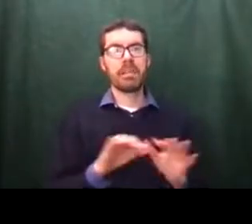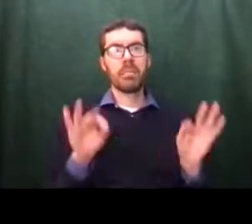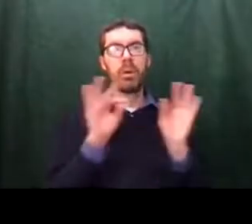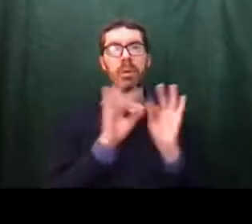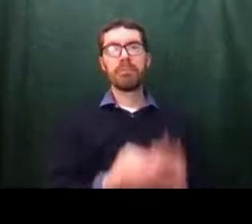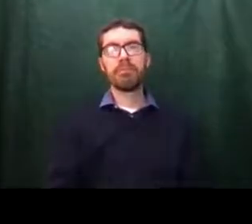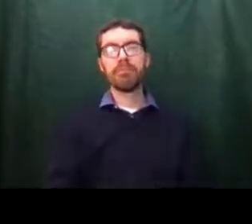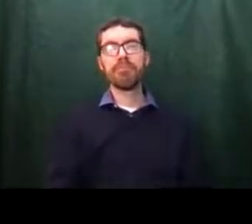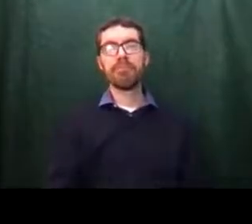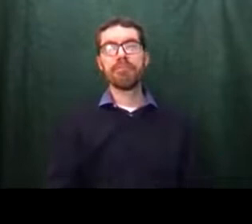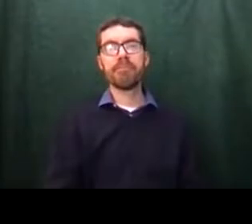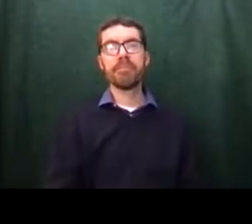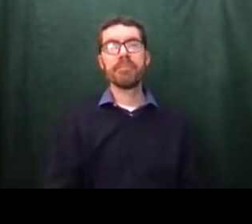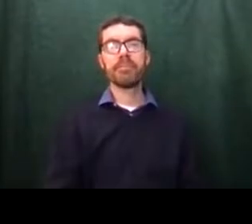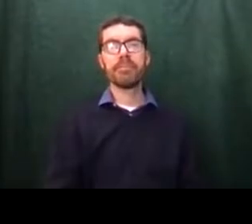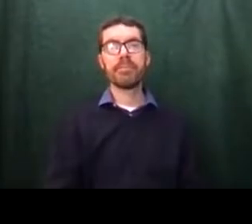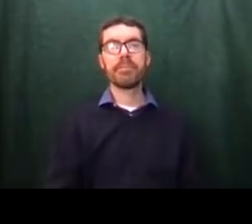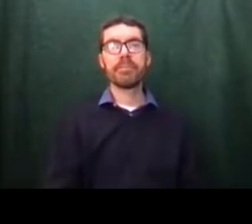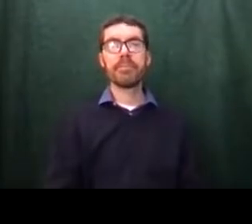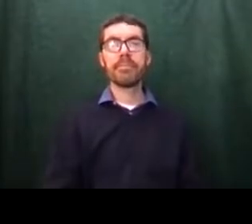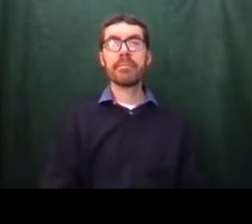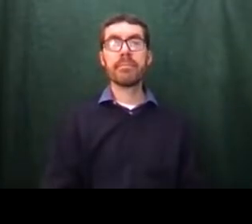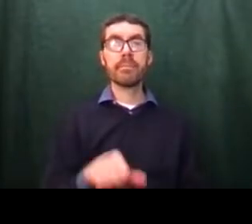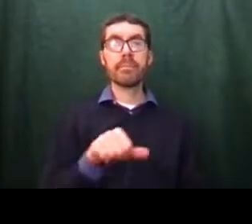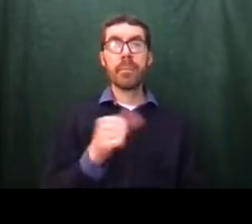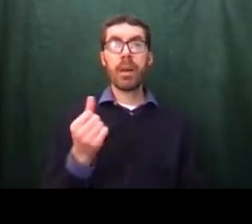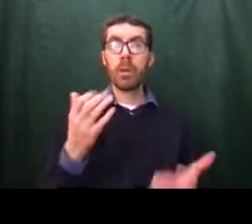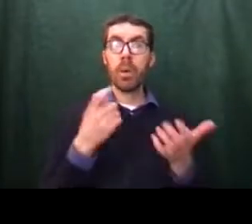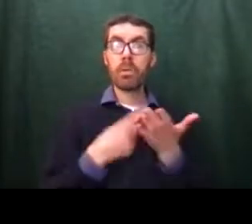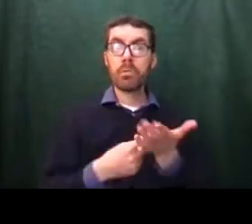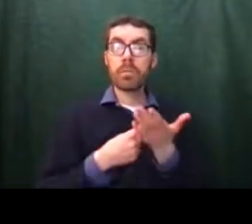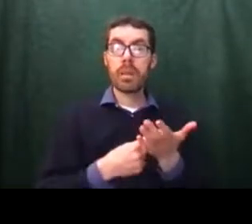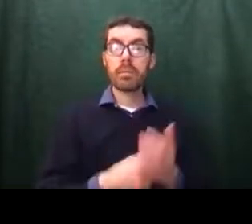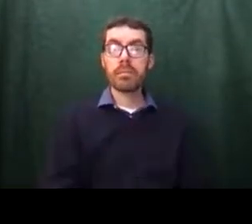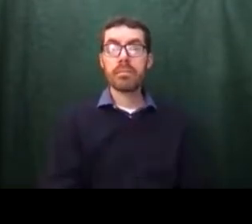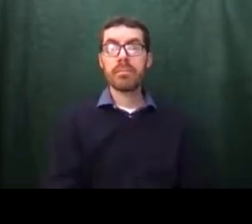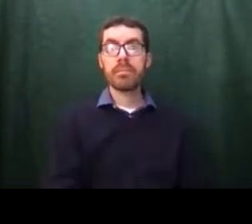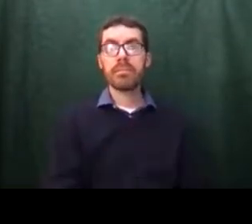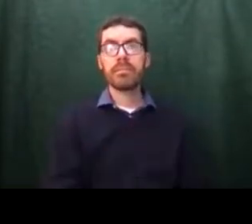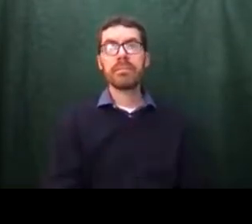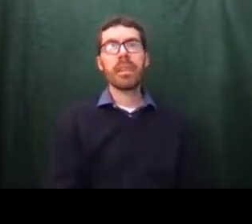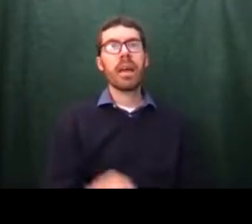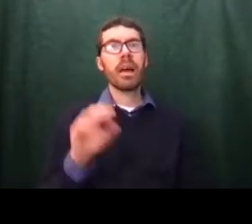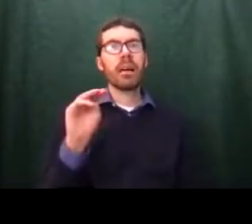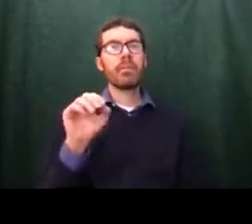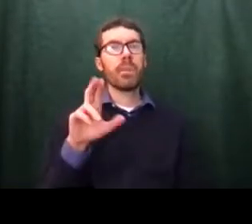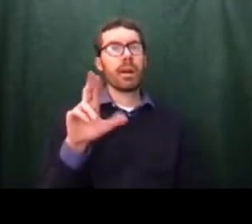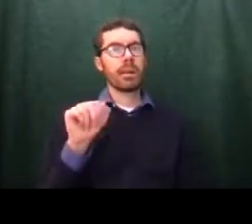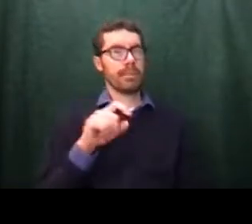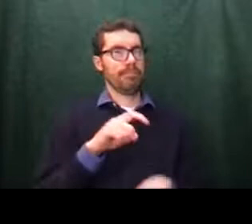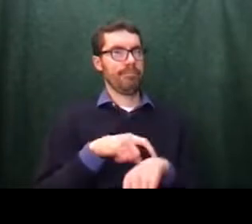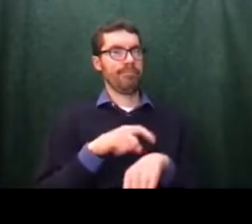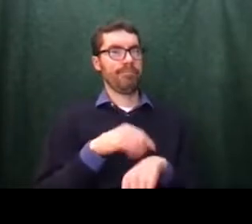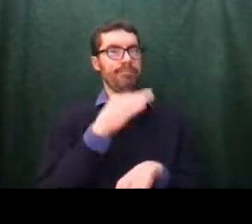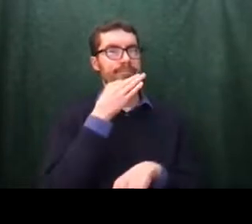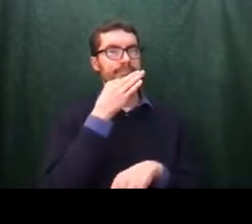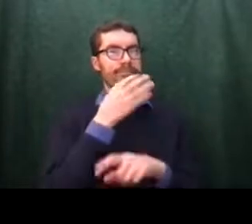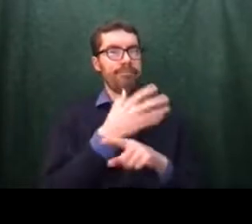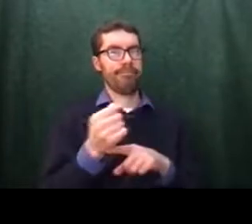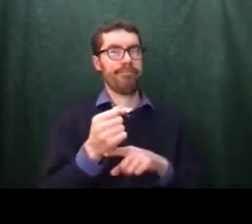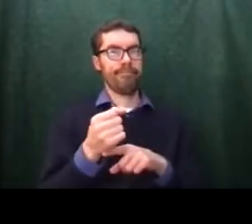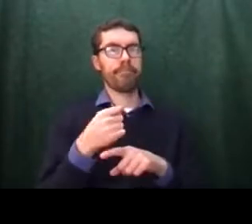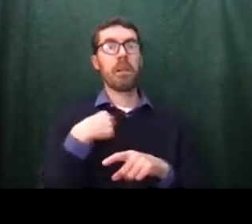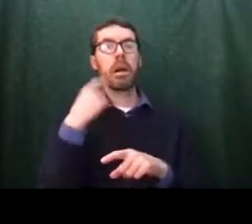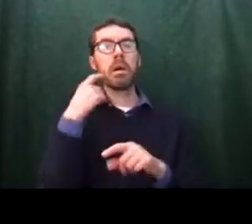So anyway, right. Is there anything else you want to talk about? We are running really short on time. I do see that